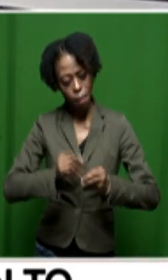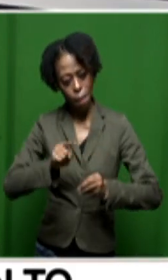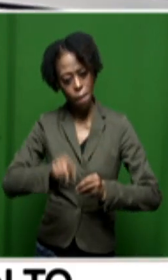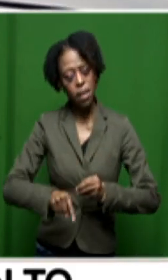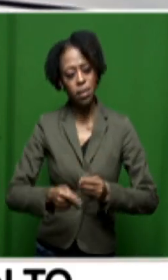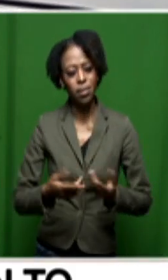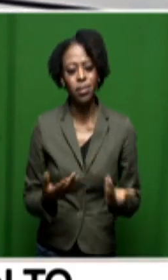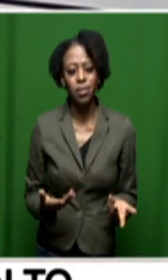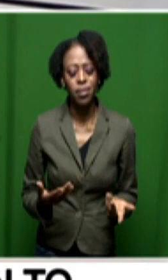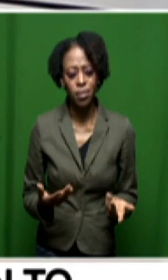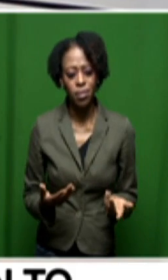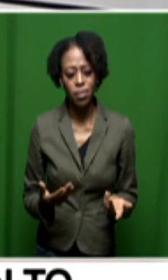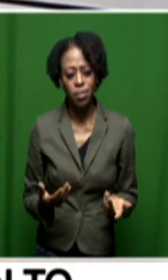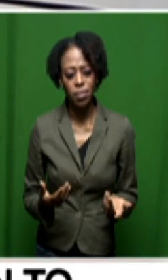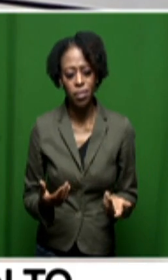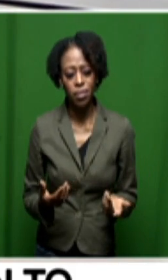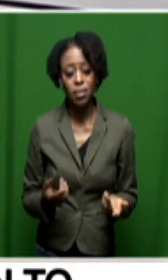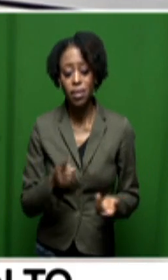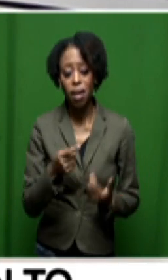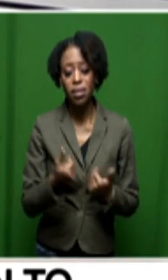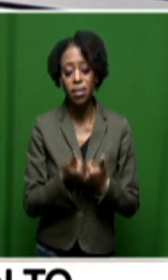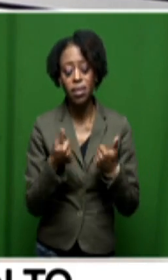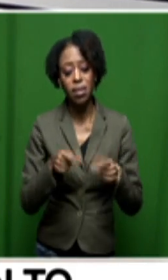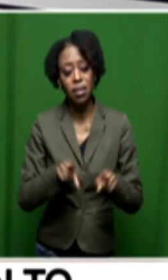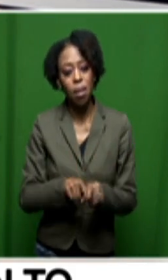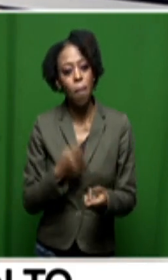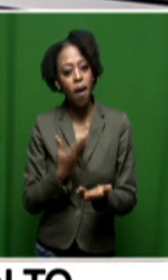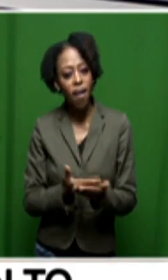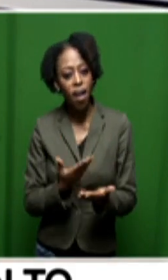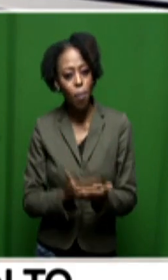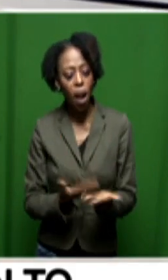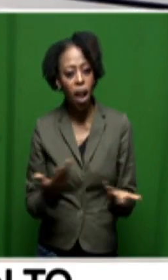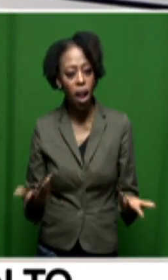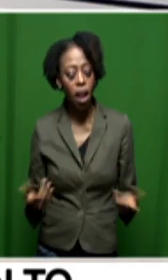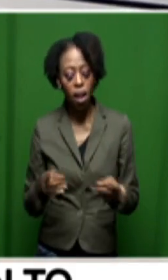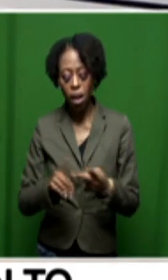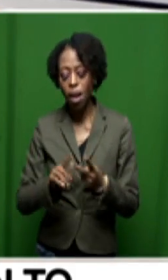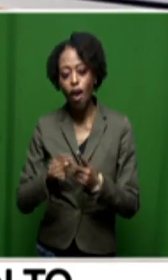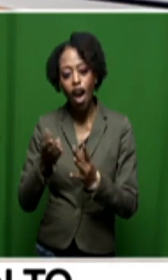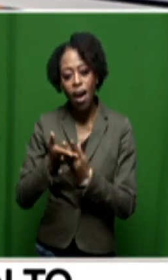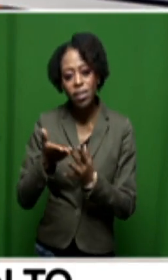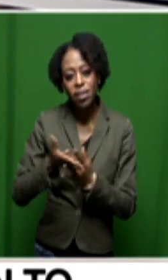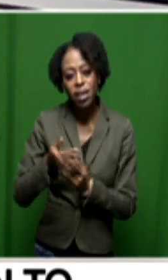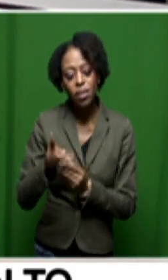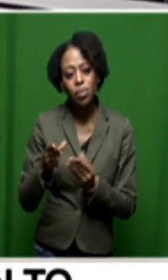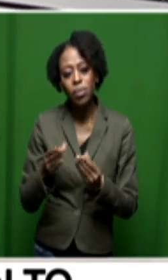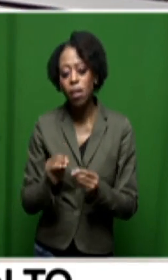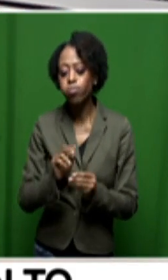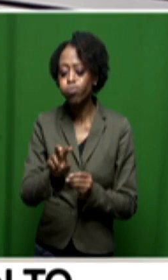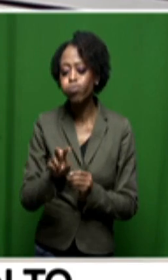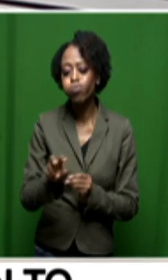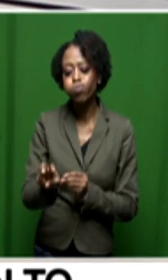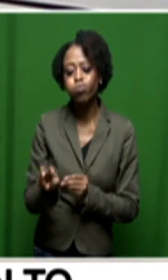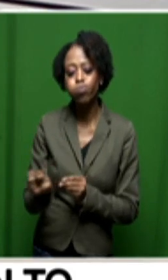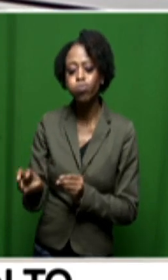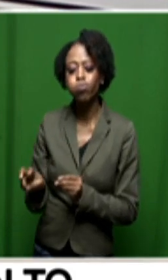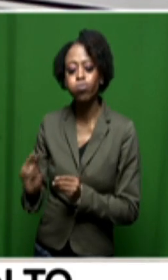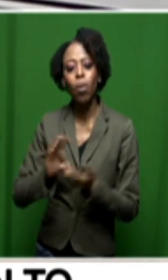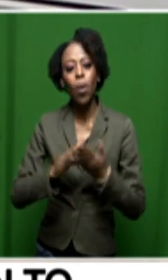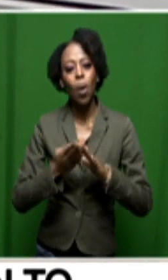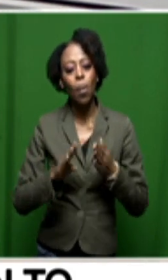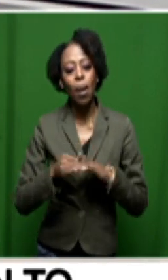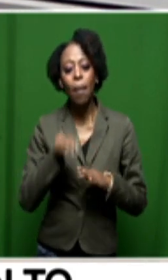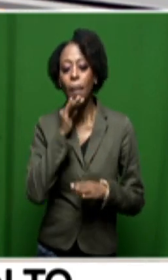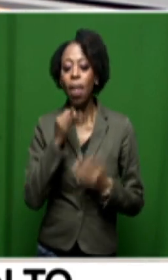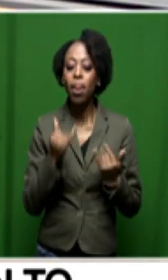locally. That is also an issue, is the availability and also the access of getting out into communities with that. How are we